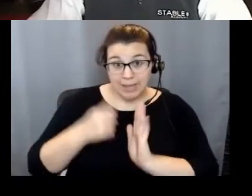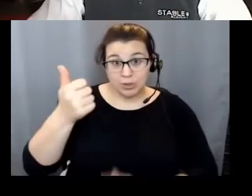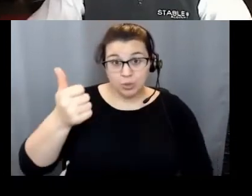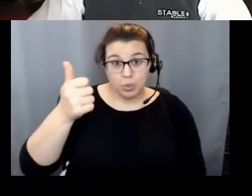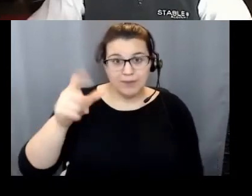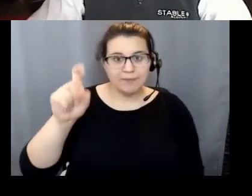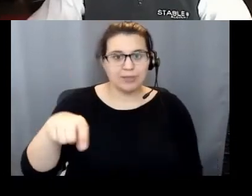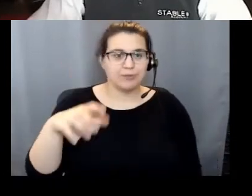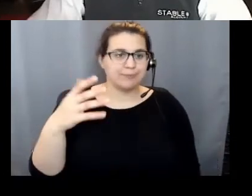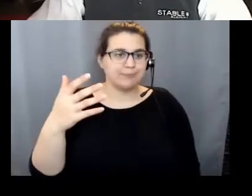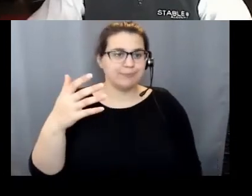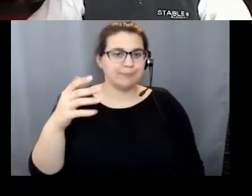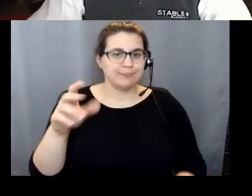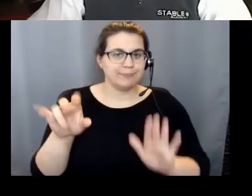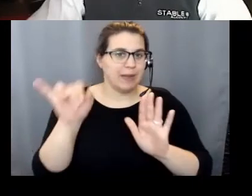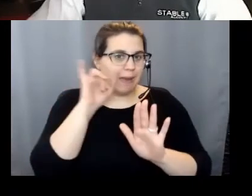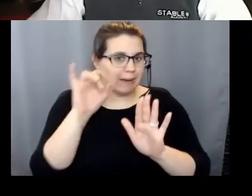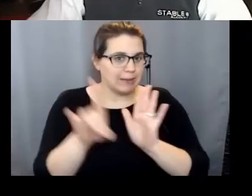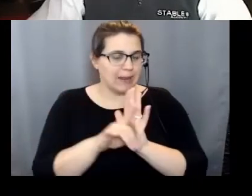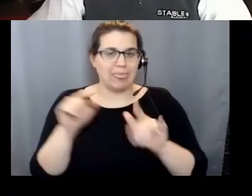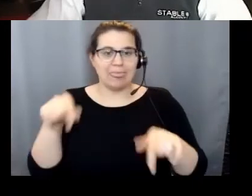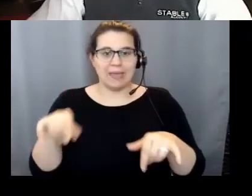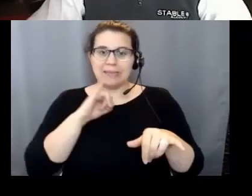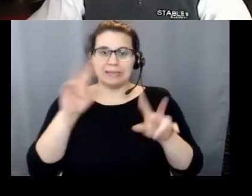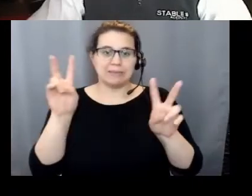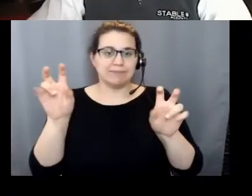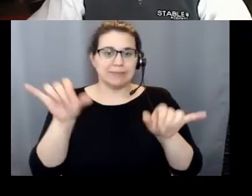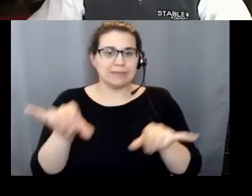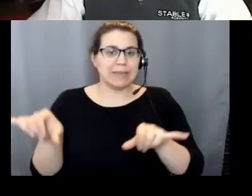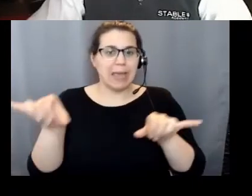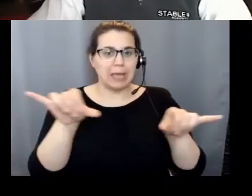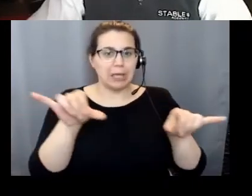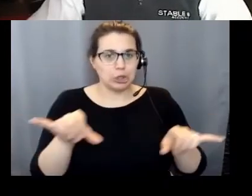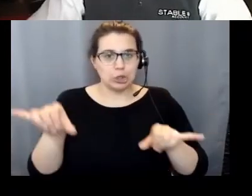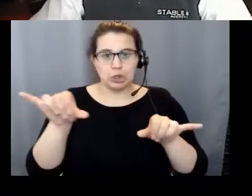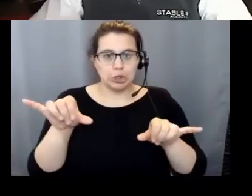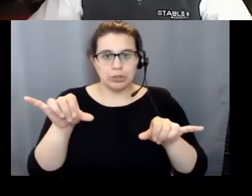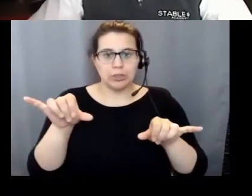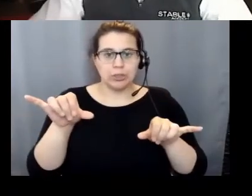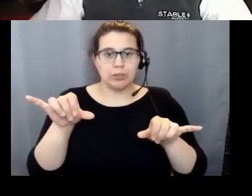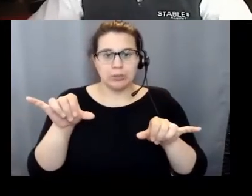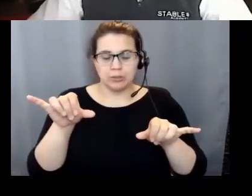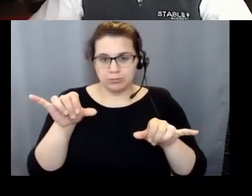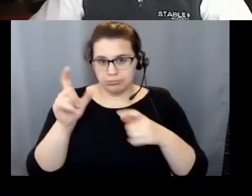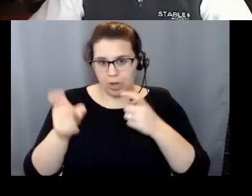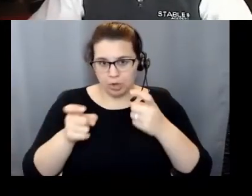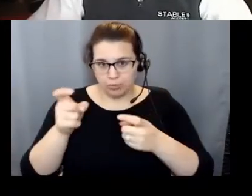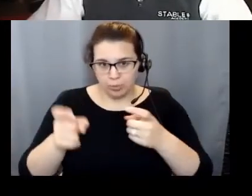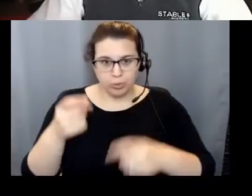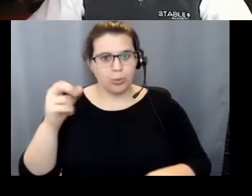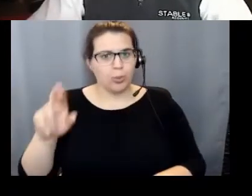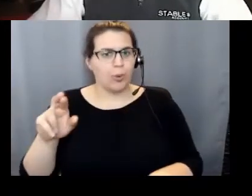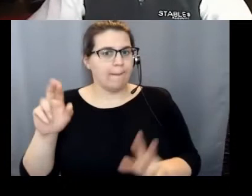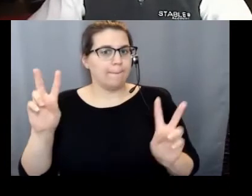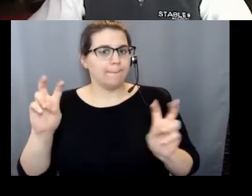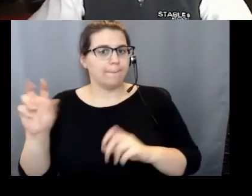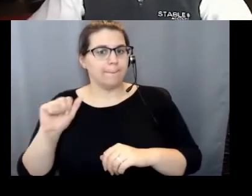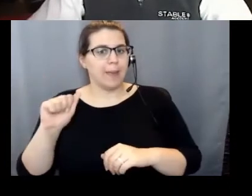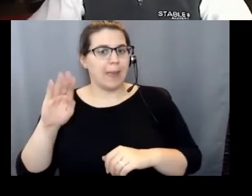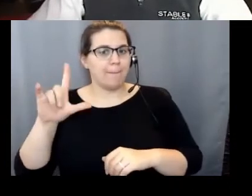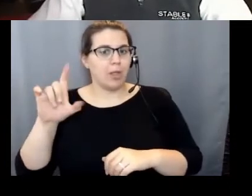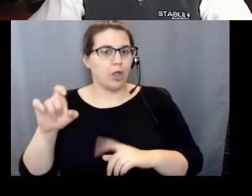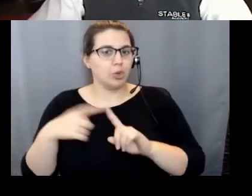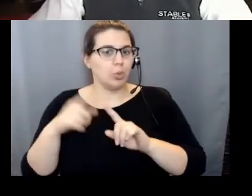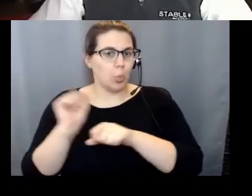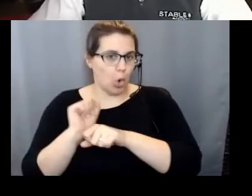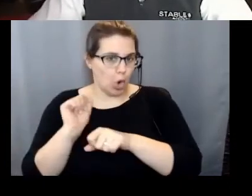this contribution is a standard contribution or an able to work. Standard means a contribution from any source,